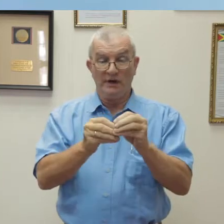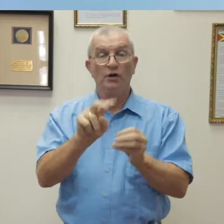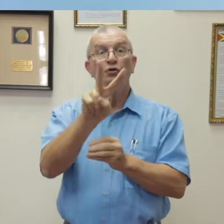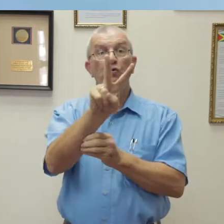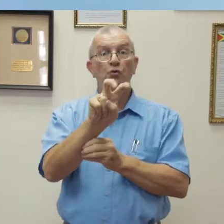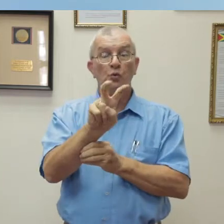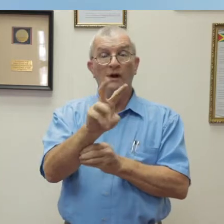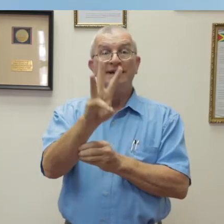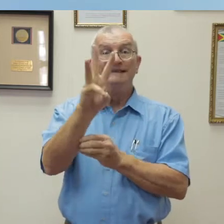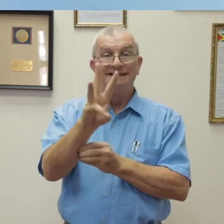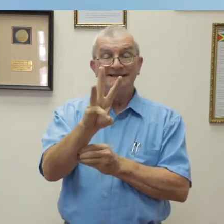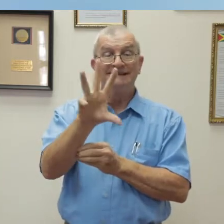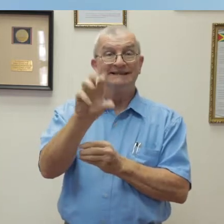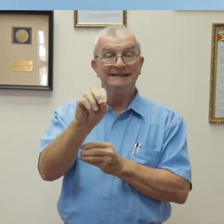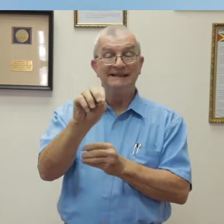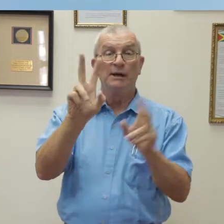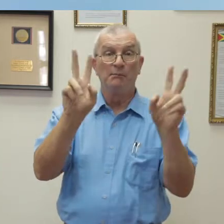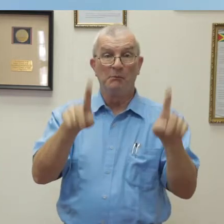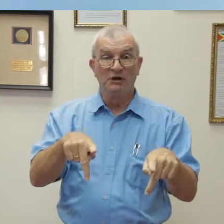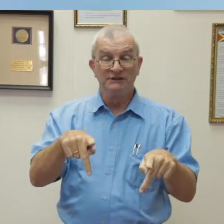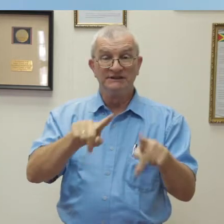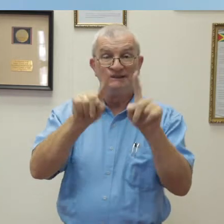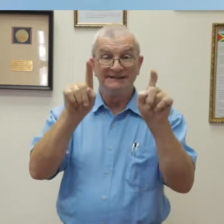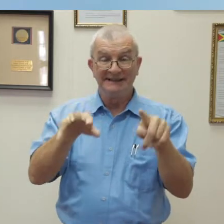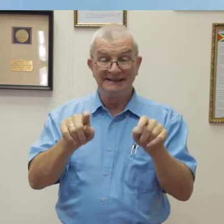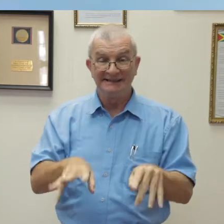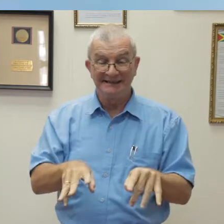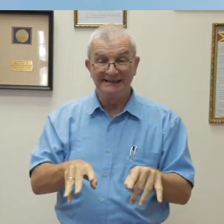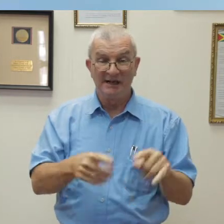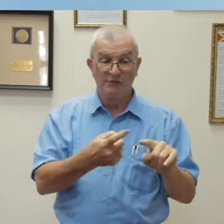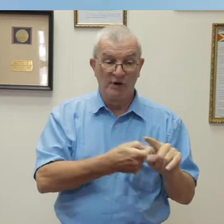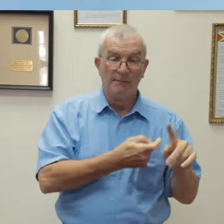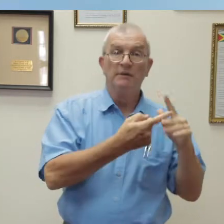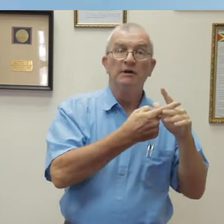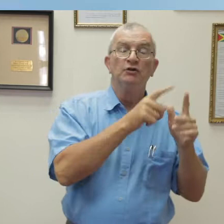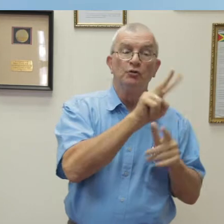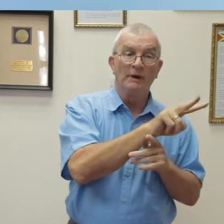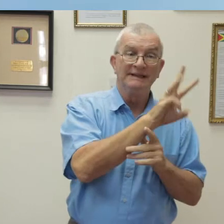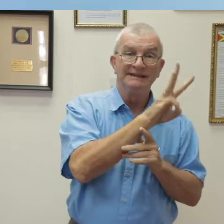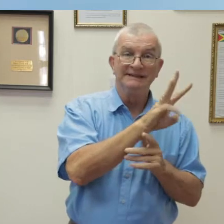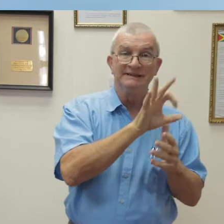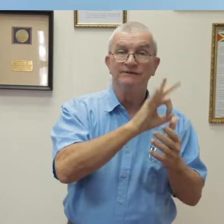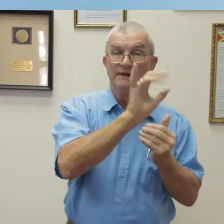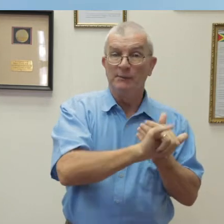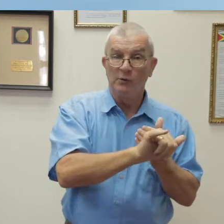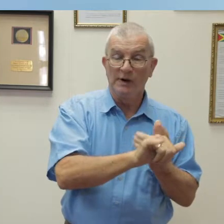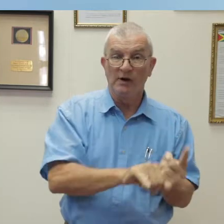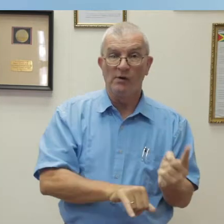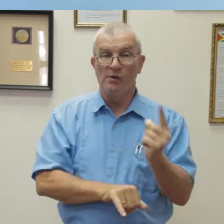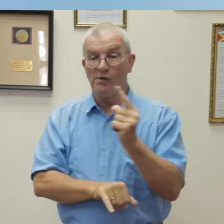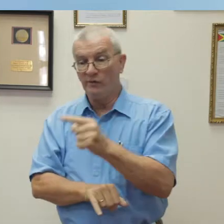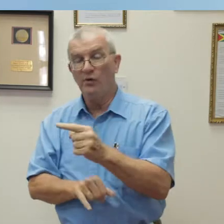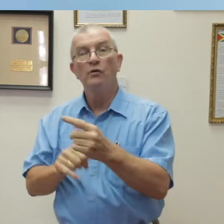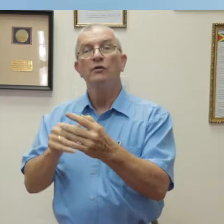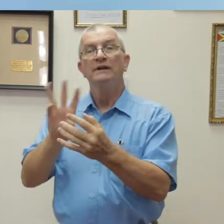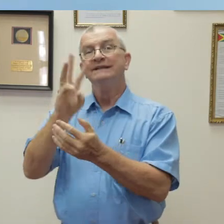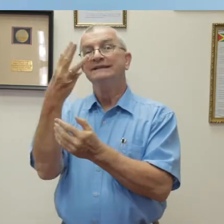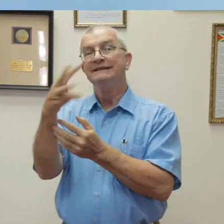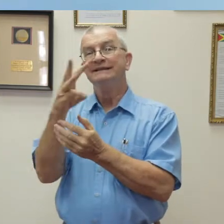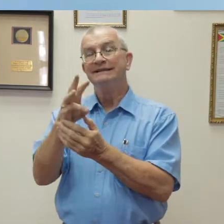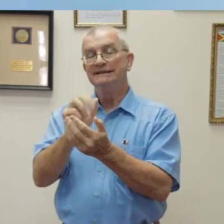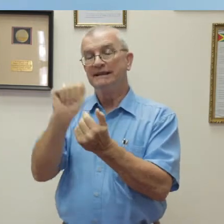260 persons tested during the period 26th of February through the 16th of